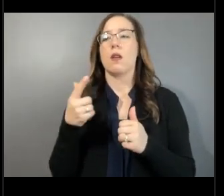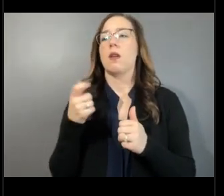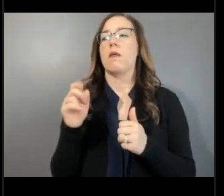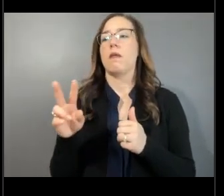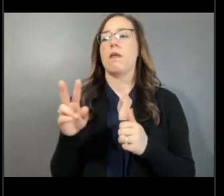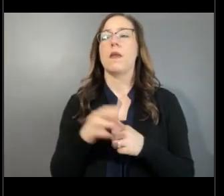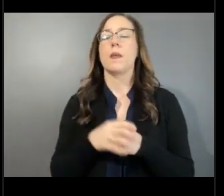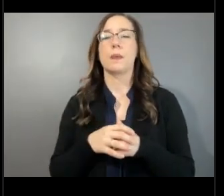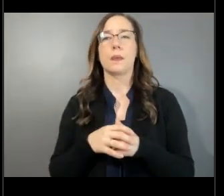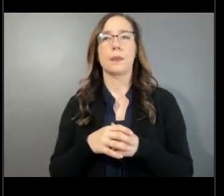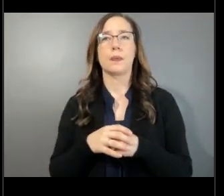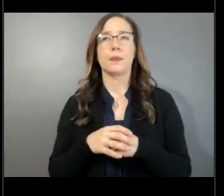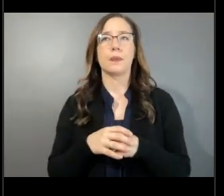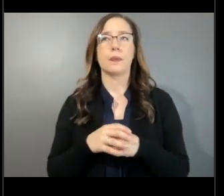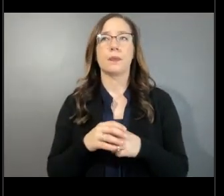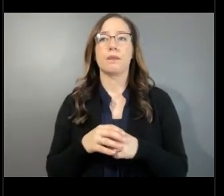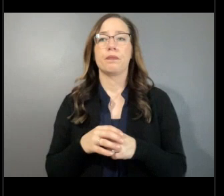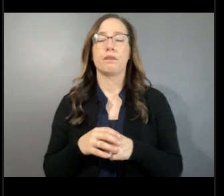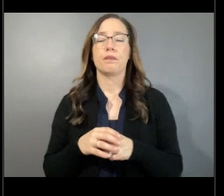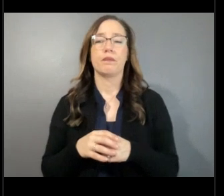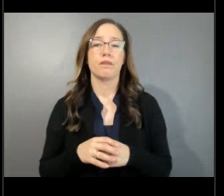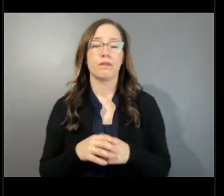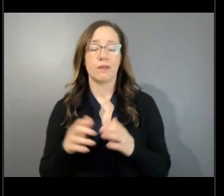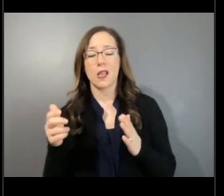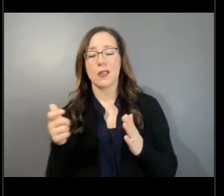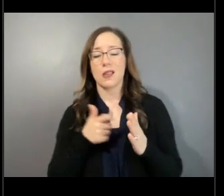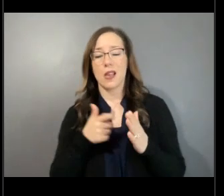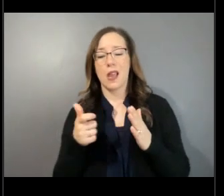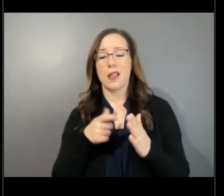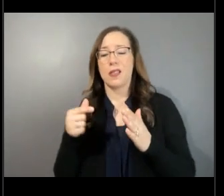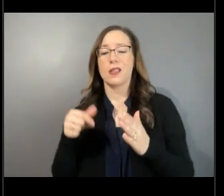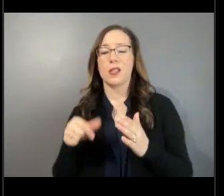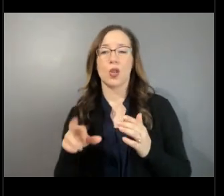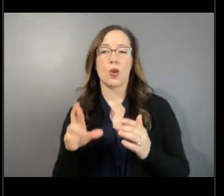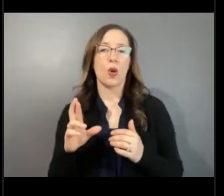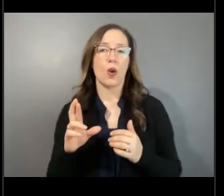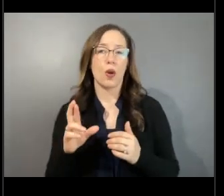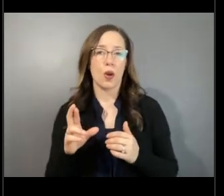fairhousingfirst@hud.gov. Scan this QR